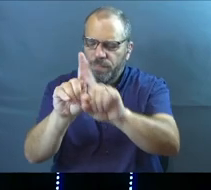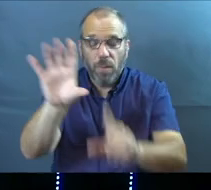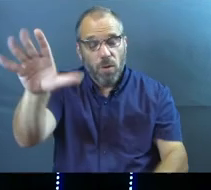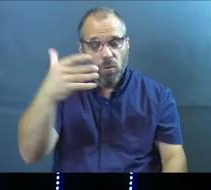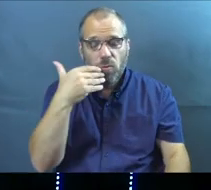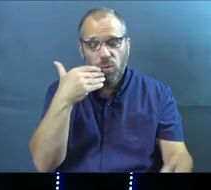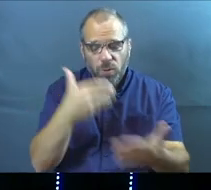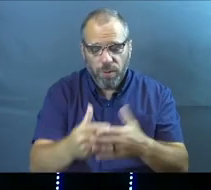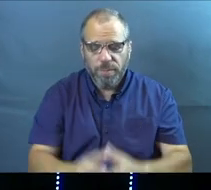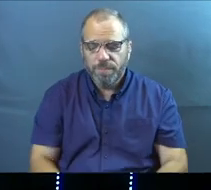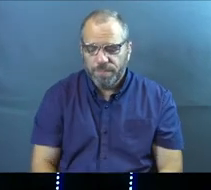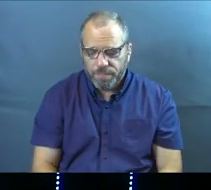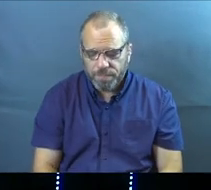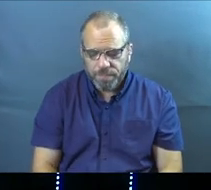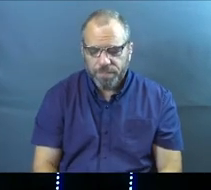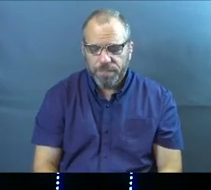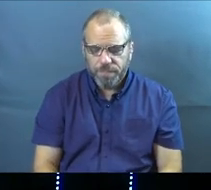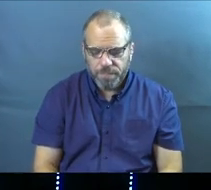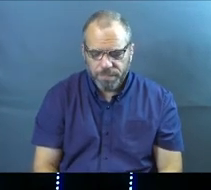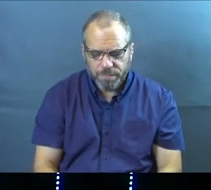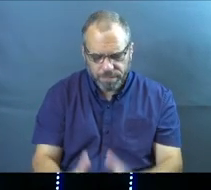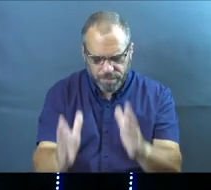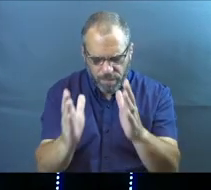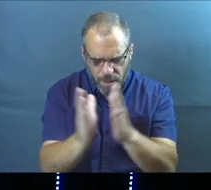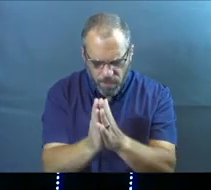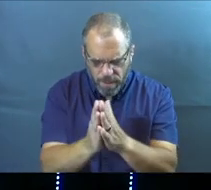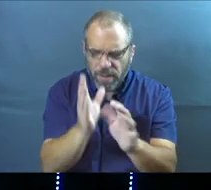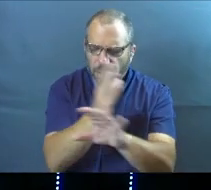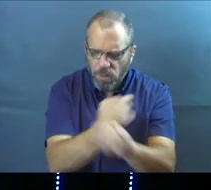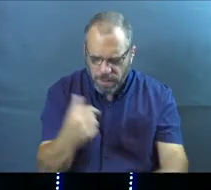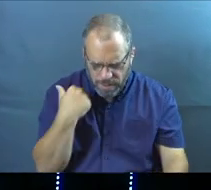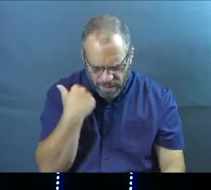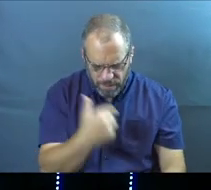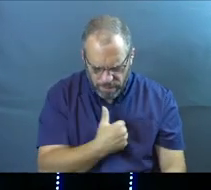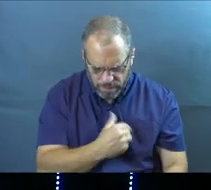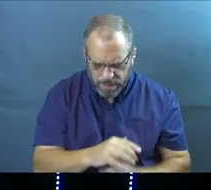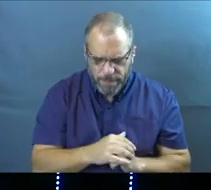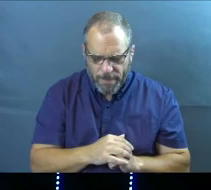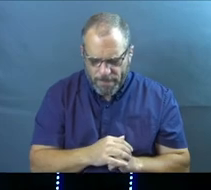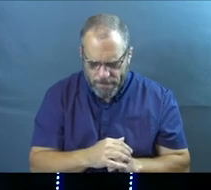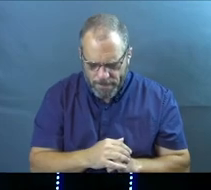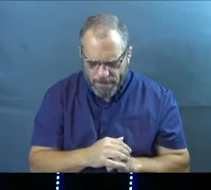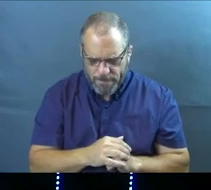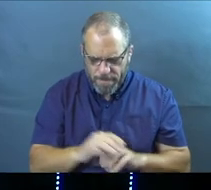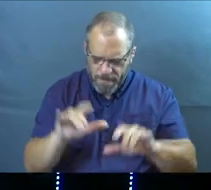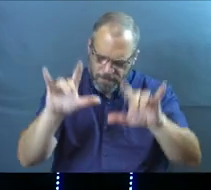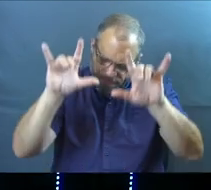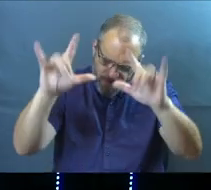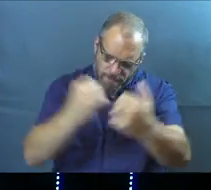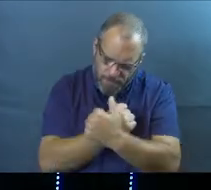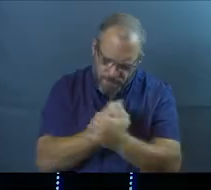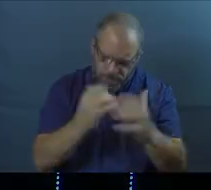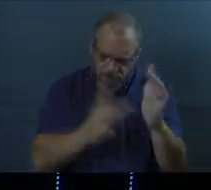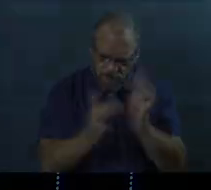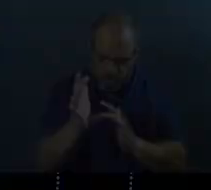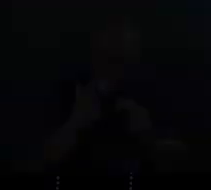You're good. I pray that you'd rescue us. We love you. Amen.